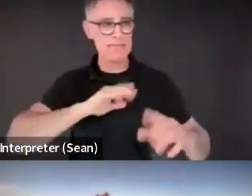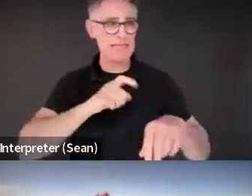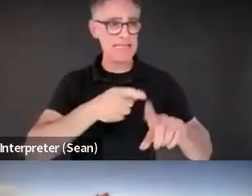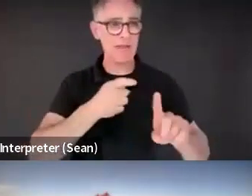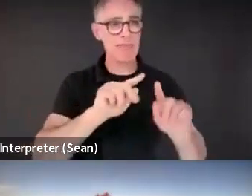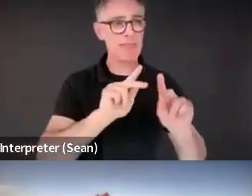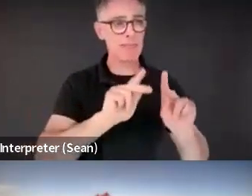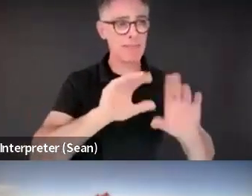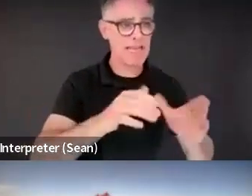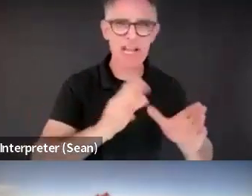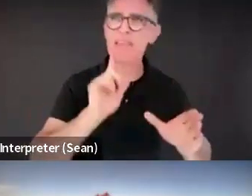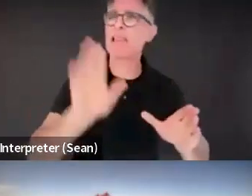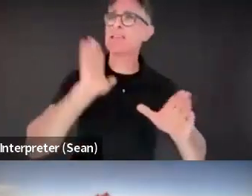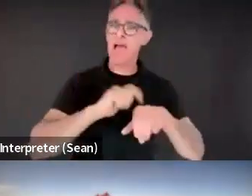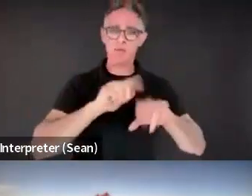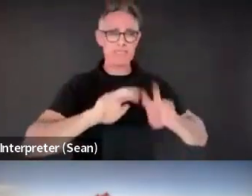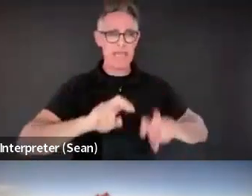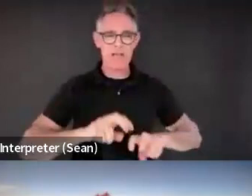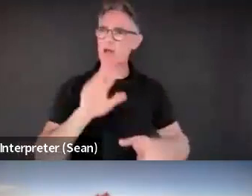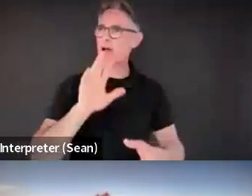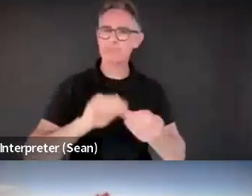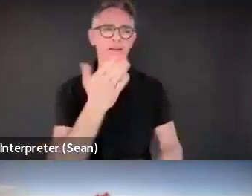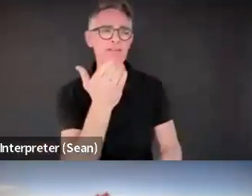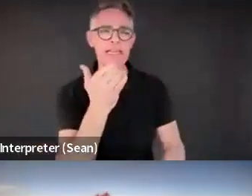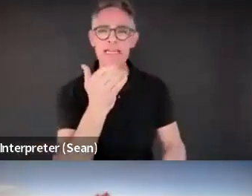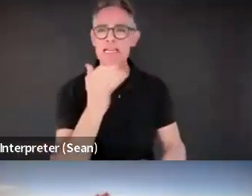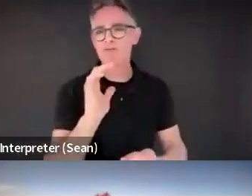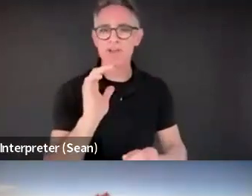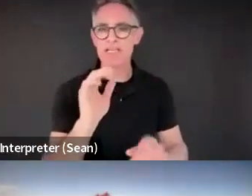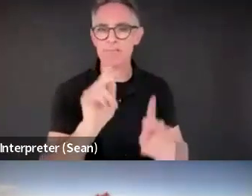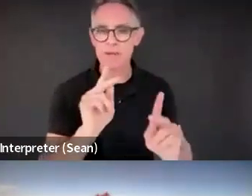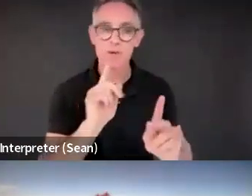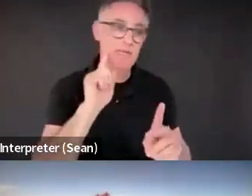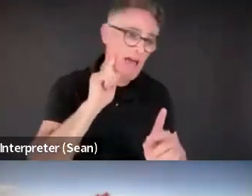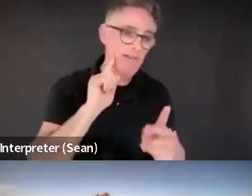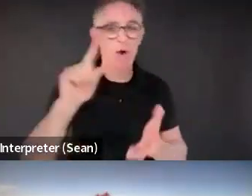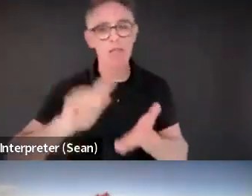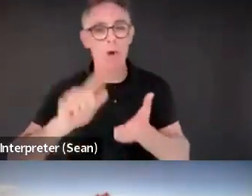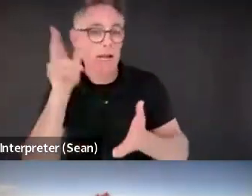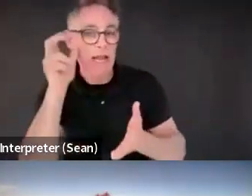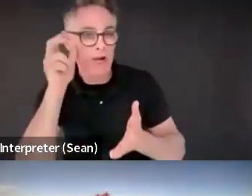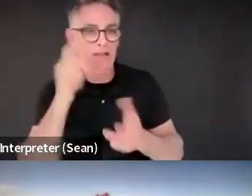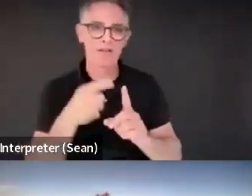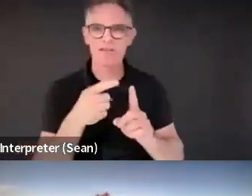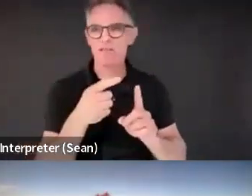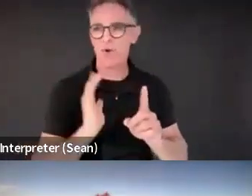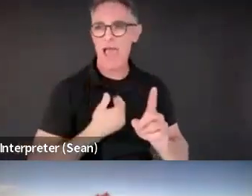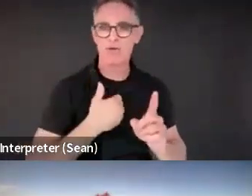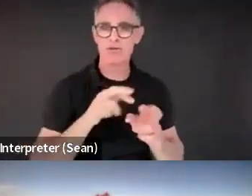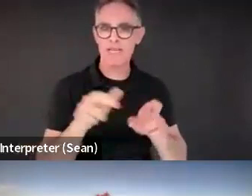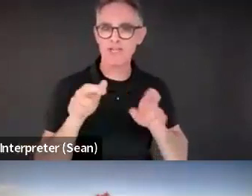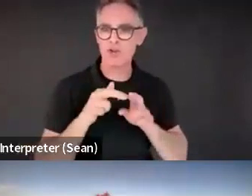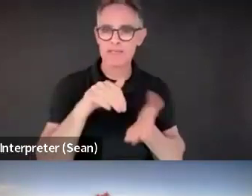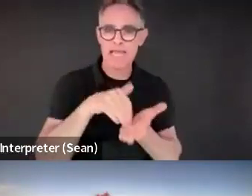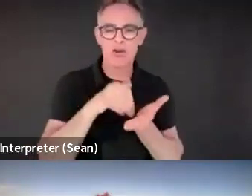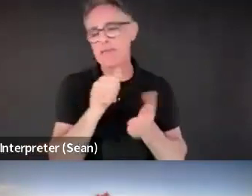had 1,500 individuals with either deaf or lower hearing levels for our regional center, and certainly not enough service